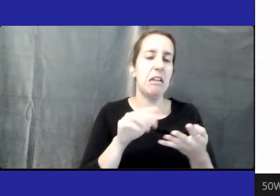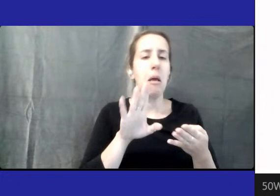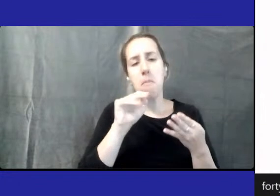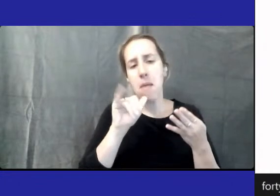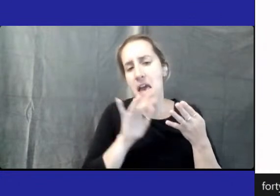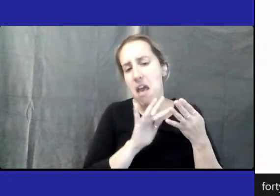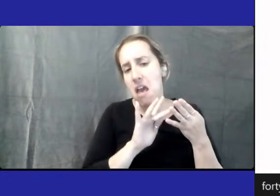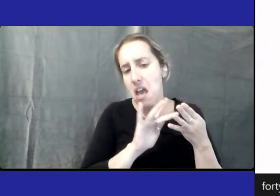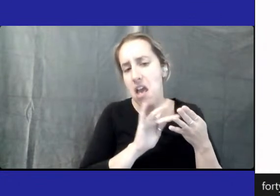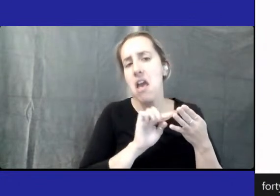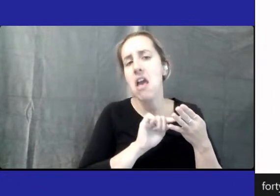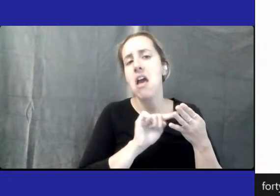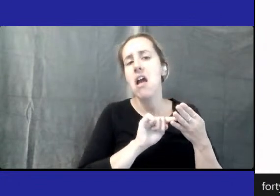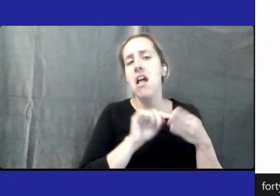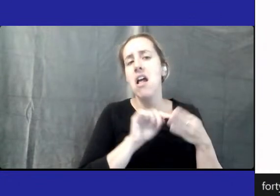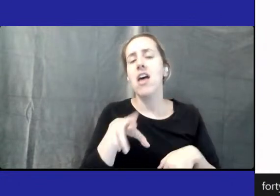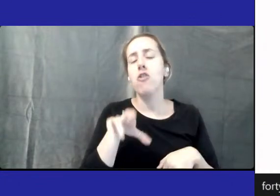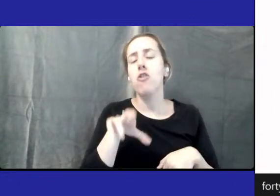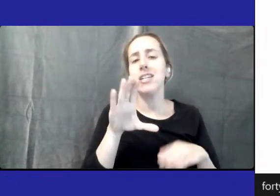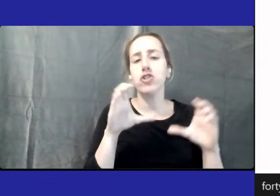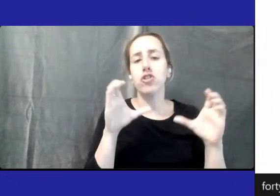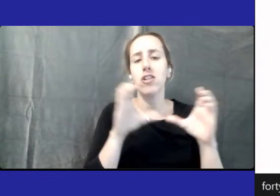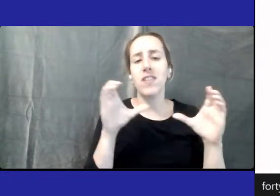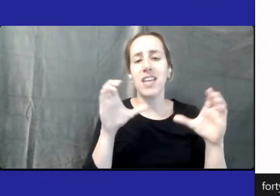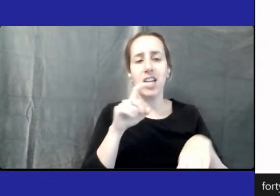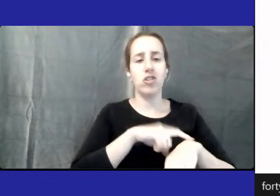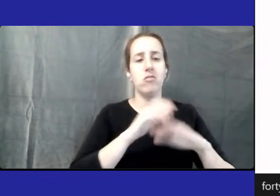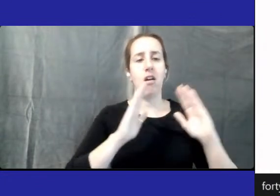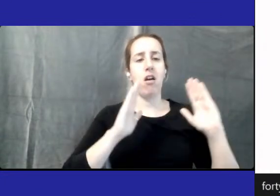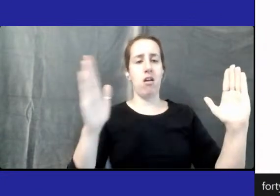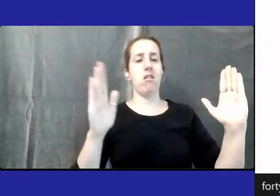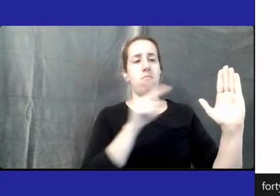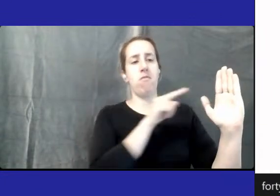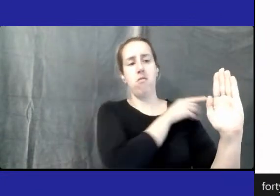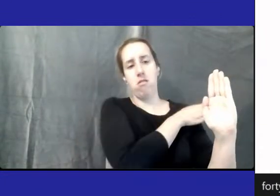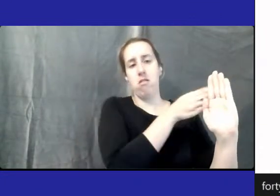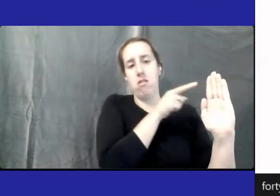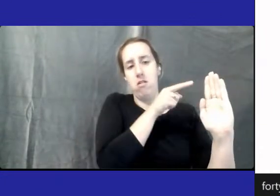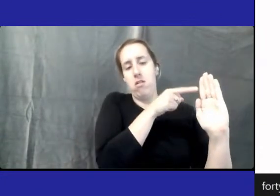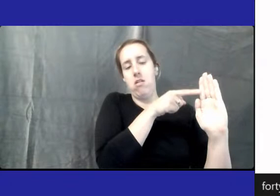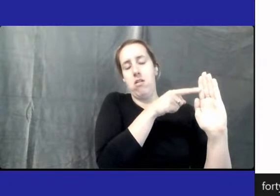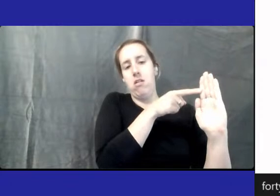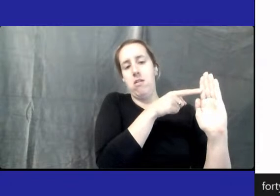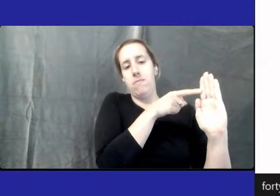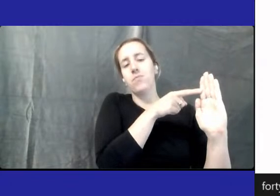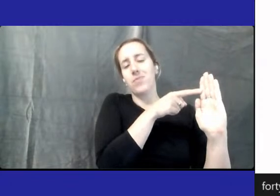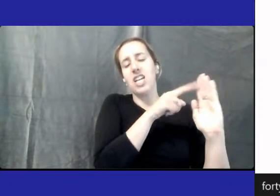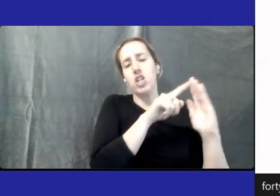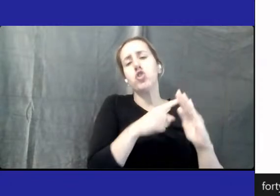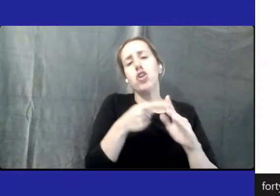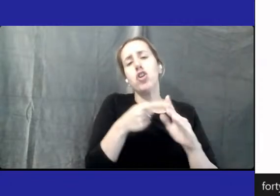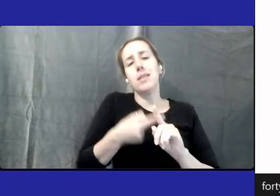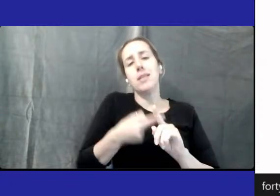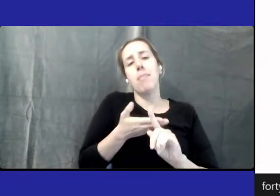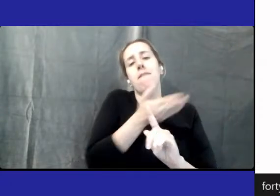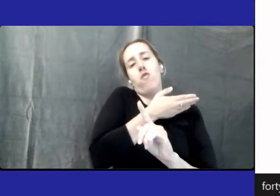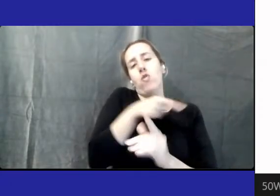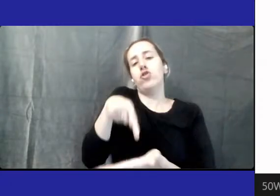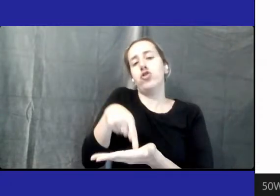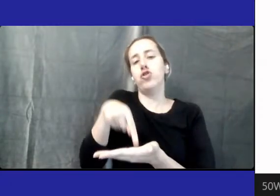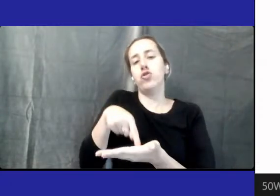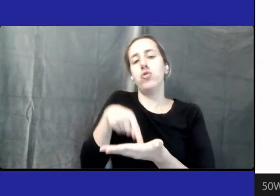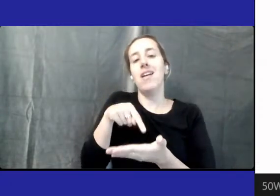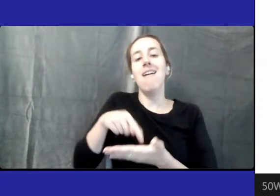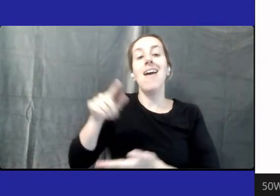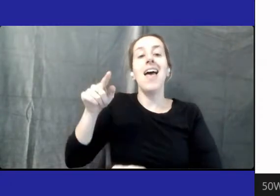window opened for these individuals. Always starts the month before. And the date by which they have to recertify is the middle